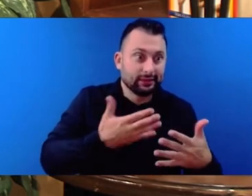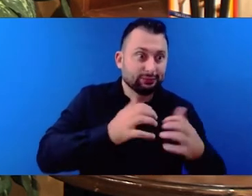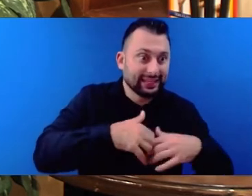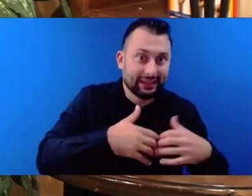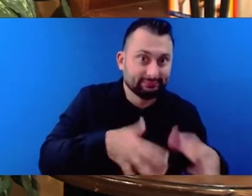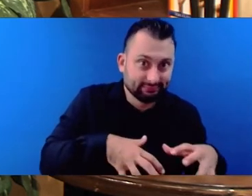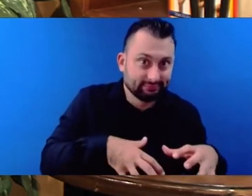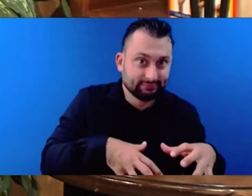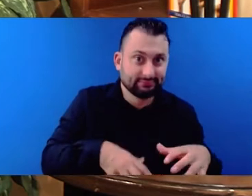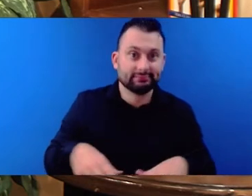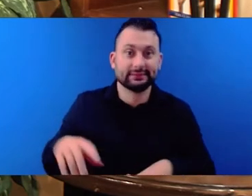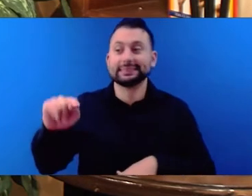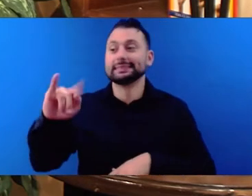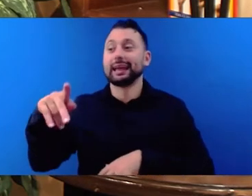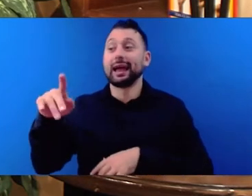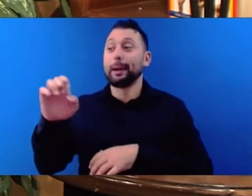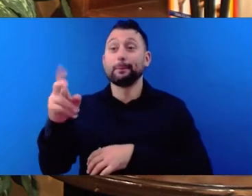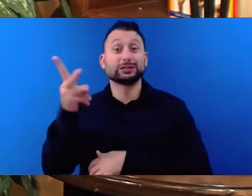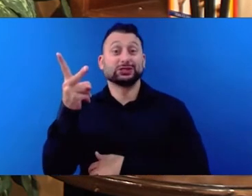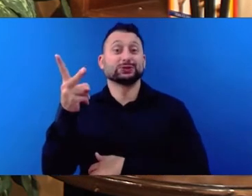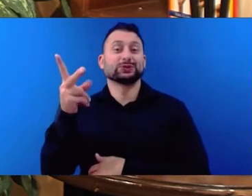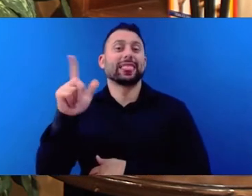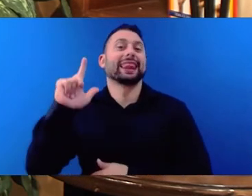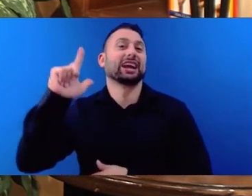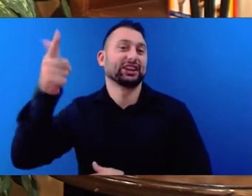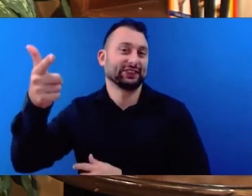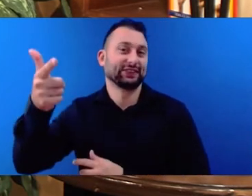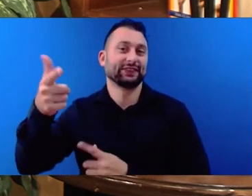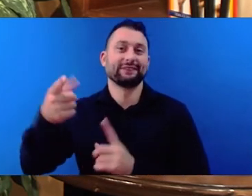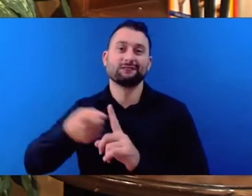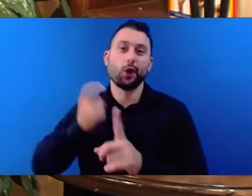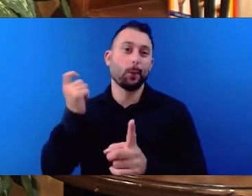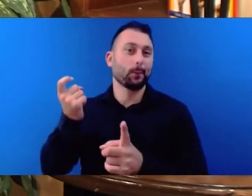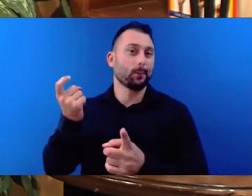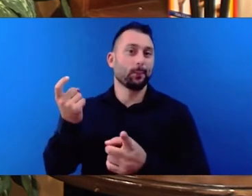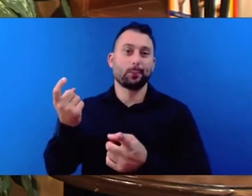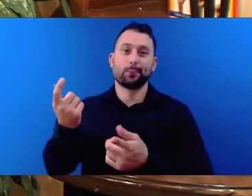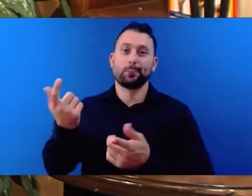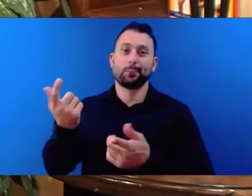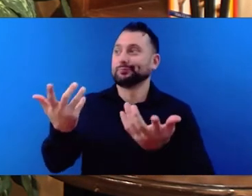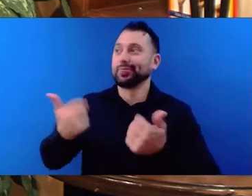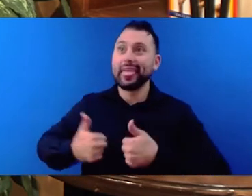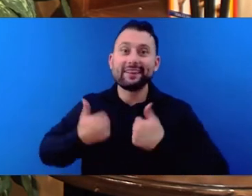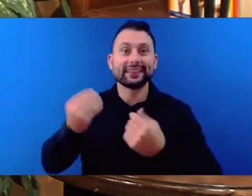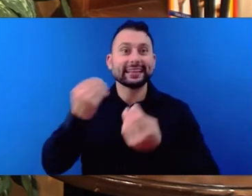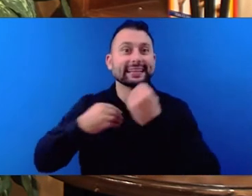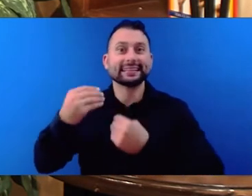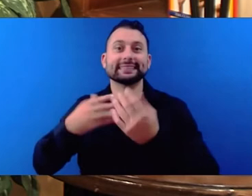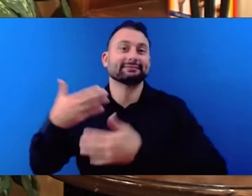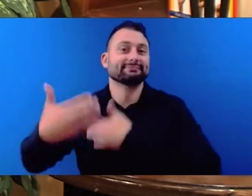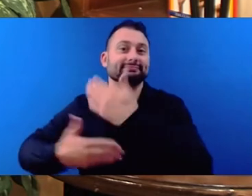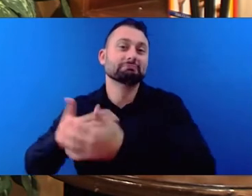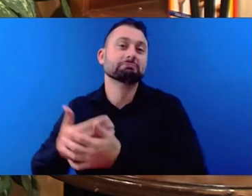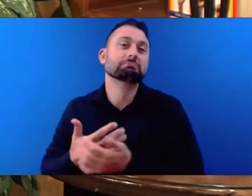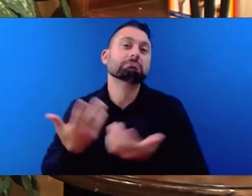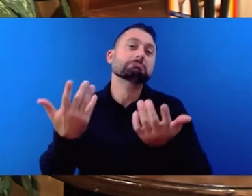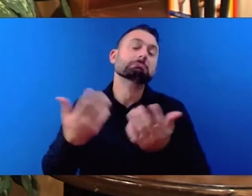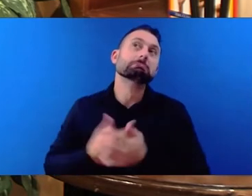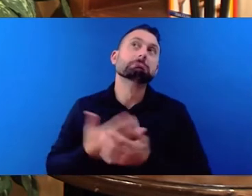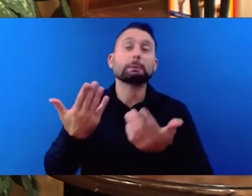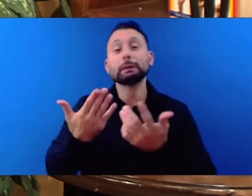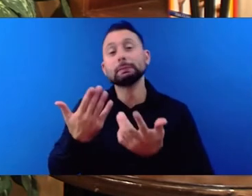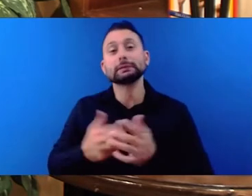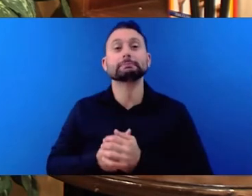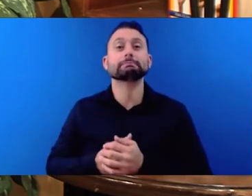it normally should. And that can happen for a couple different reasons. Either your body isn't producing enough insulin